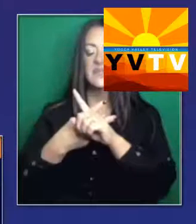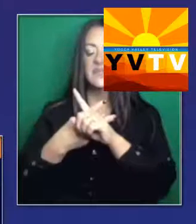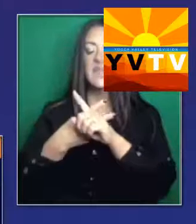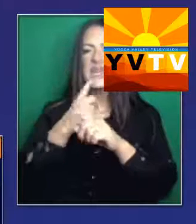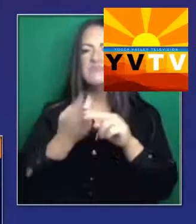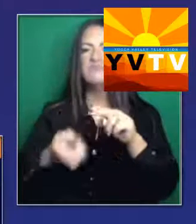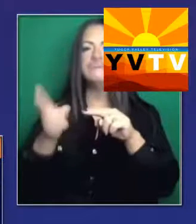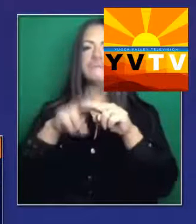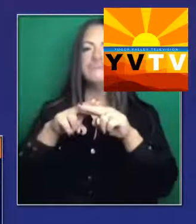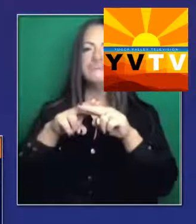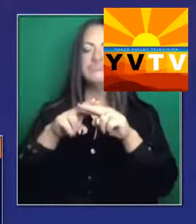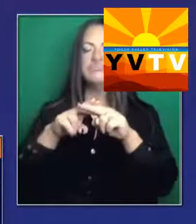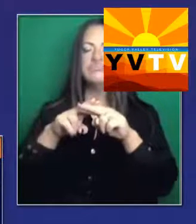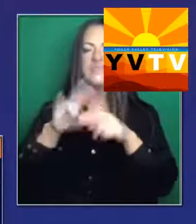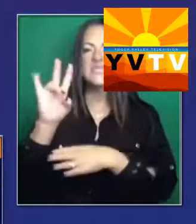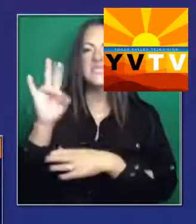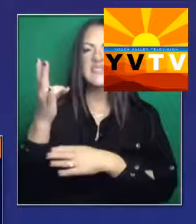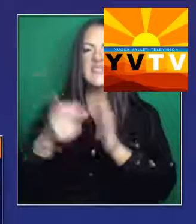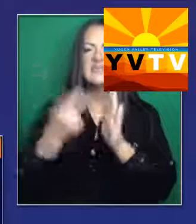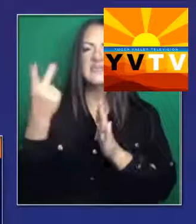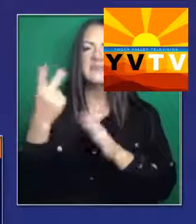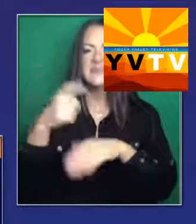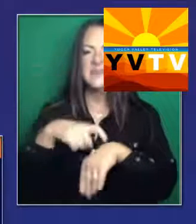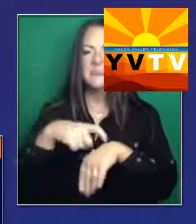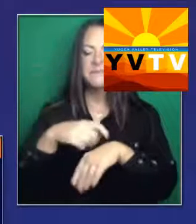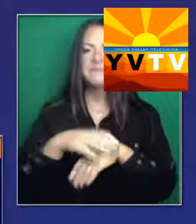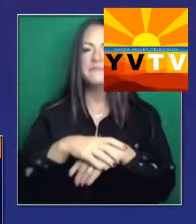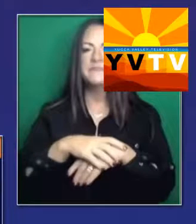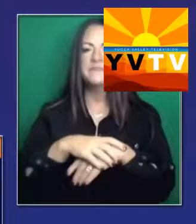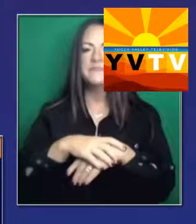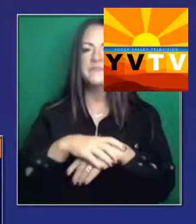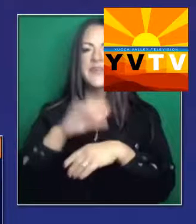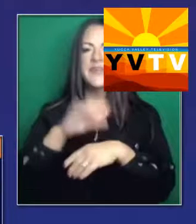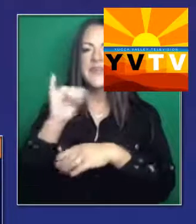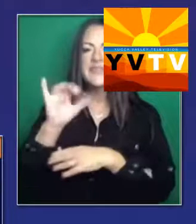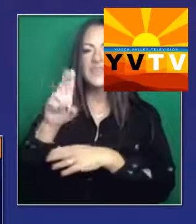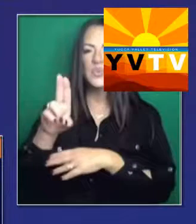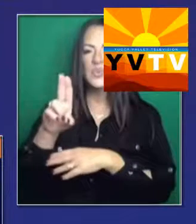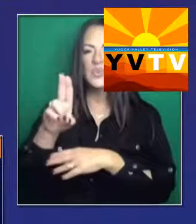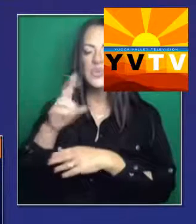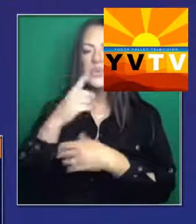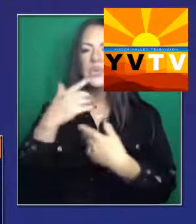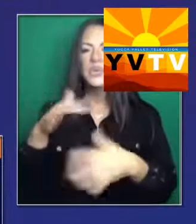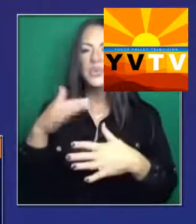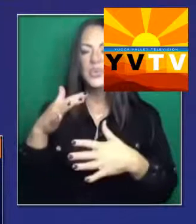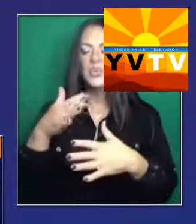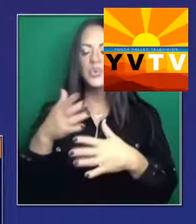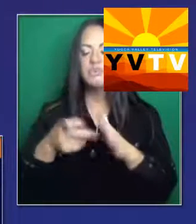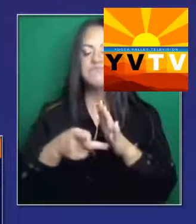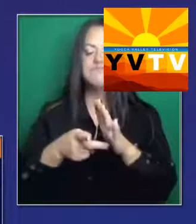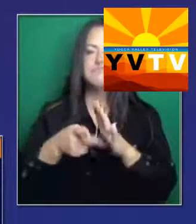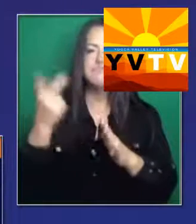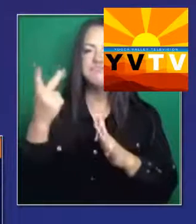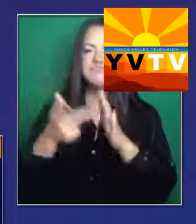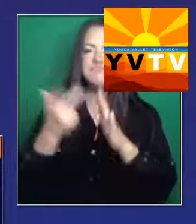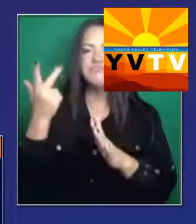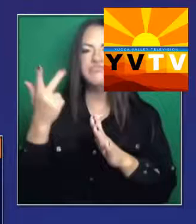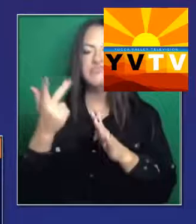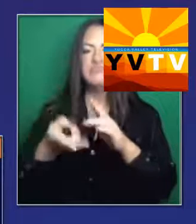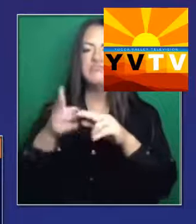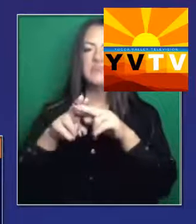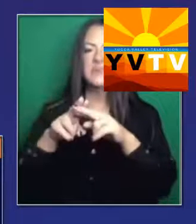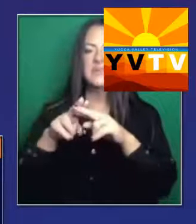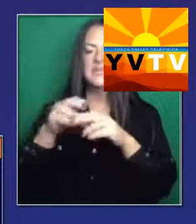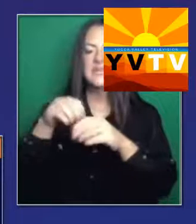seen a 6-fold increase in just 2 months. So it shows what can happen in a very short period